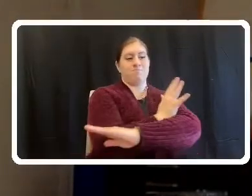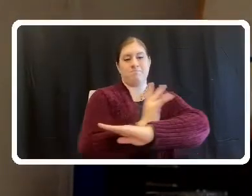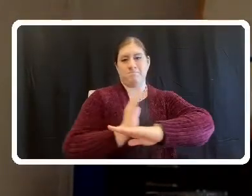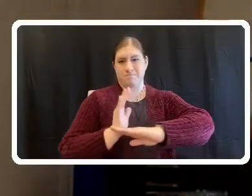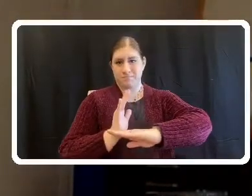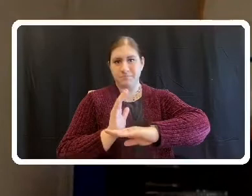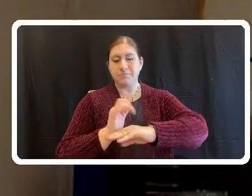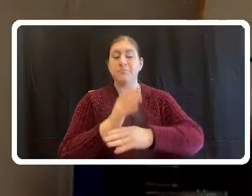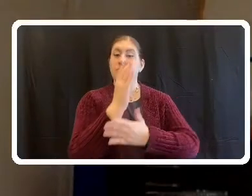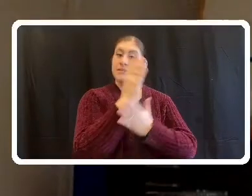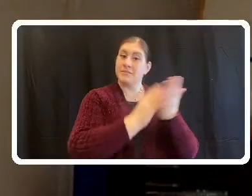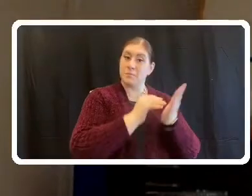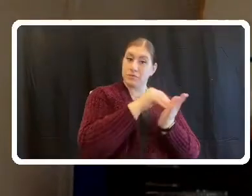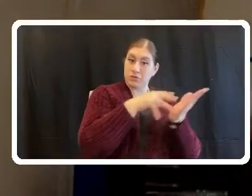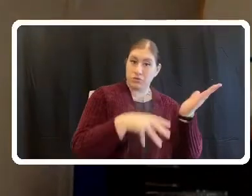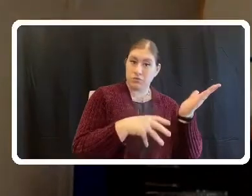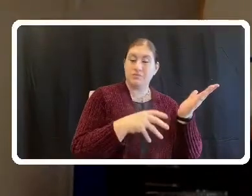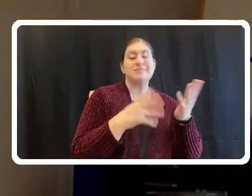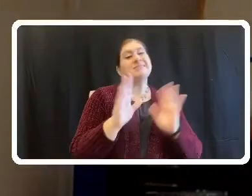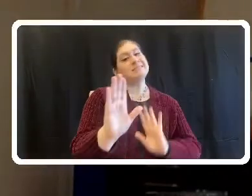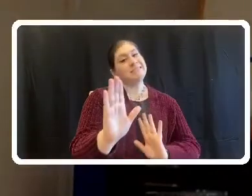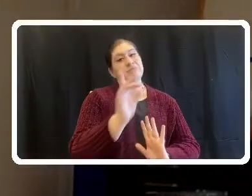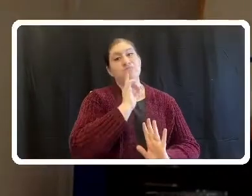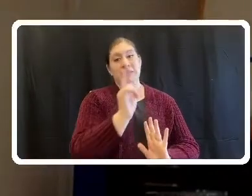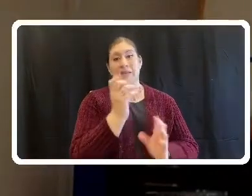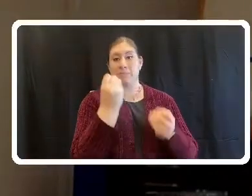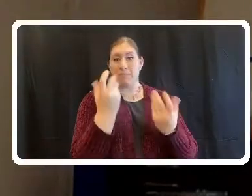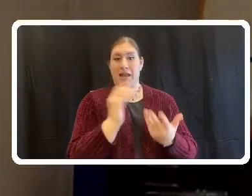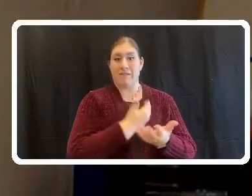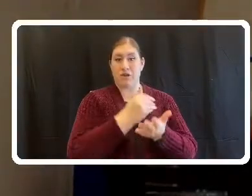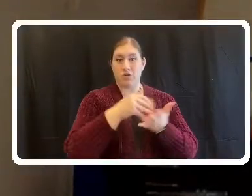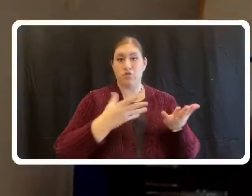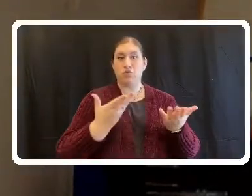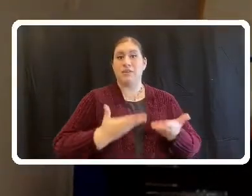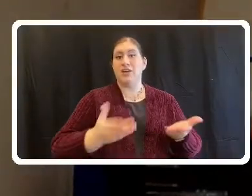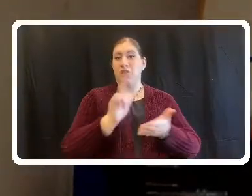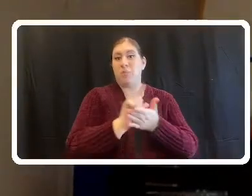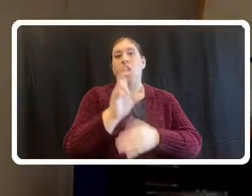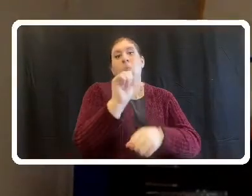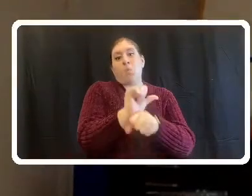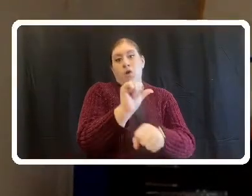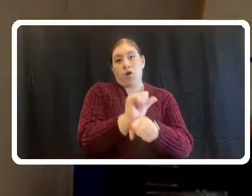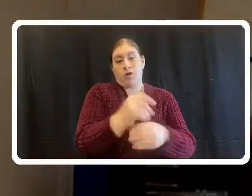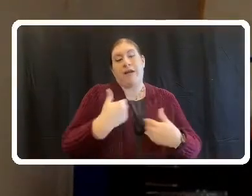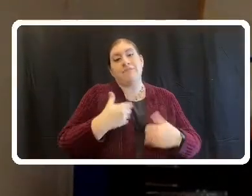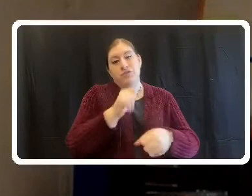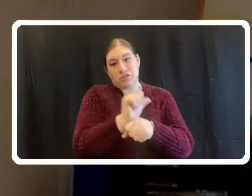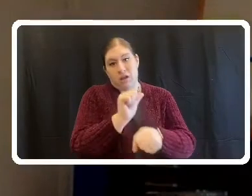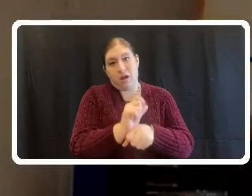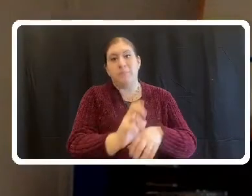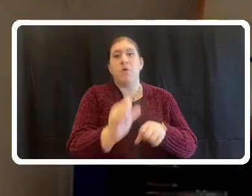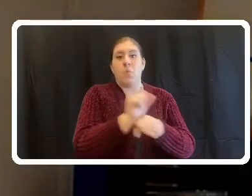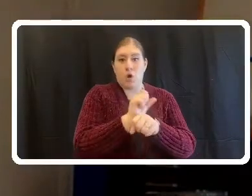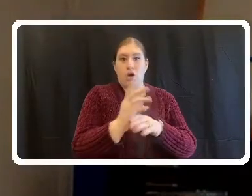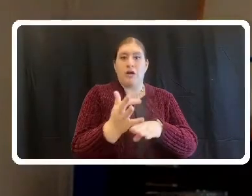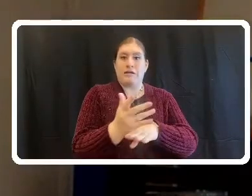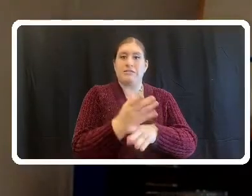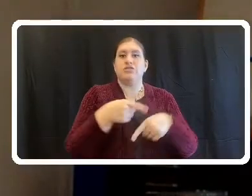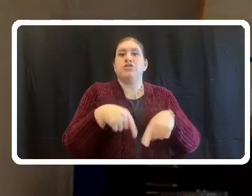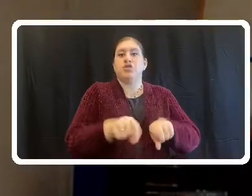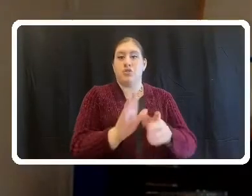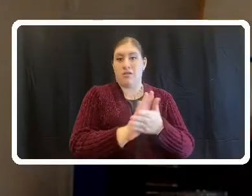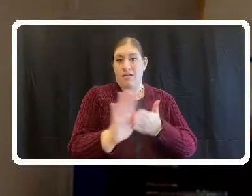you is some students, actually, a lot of our students at Lamar work. They have jobs and they work their way through